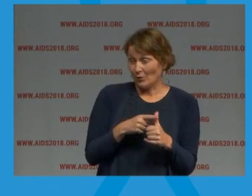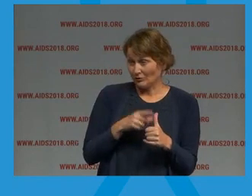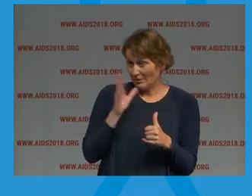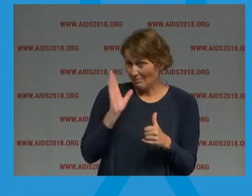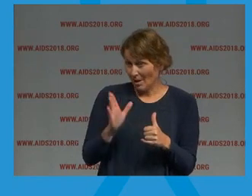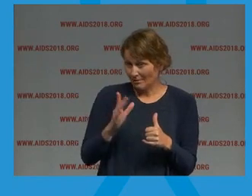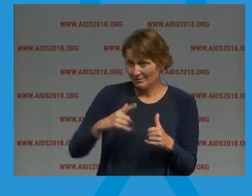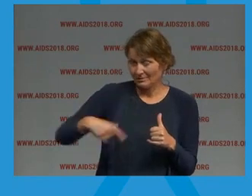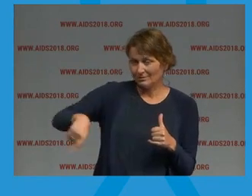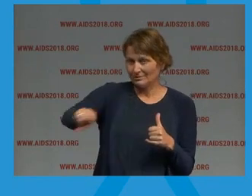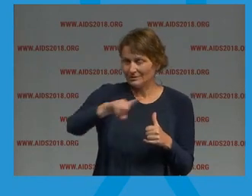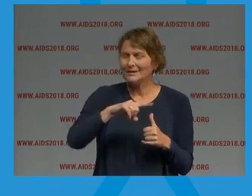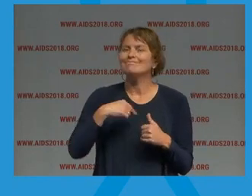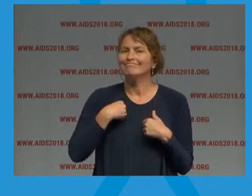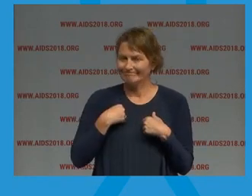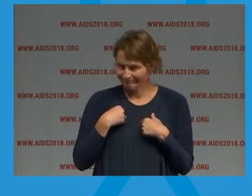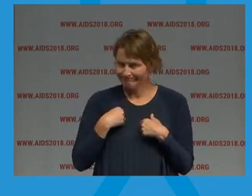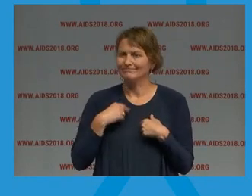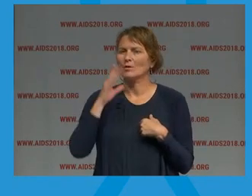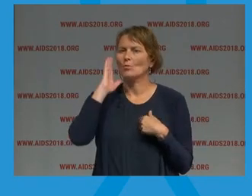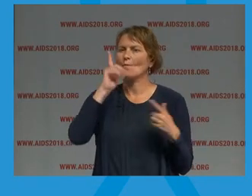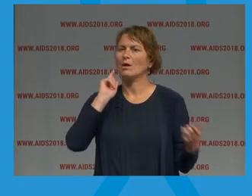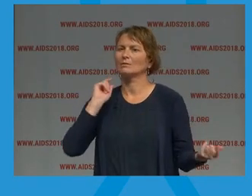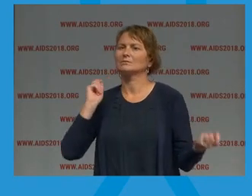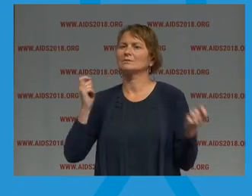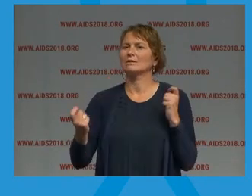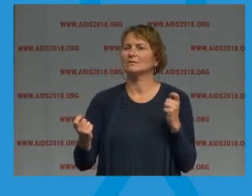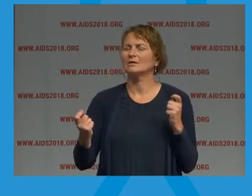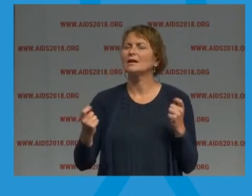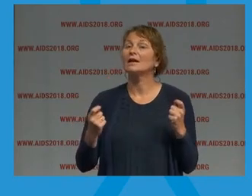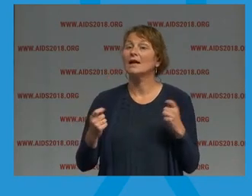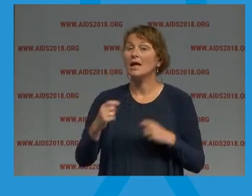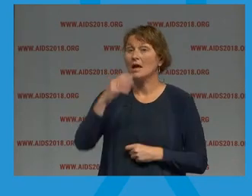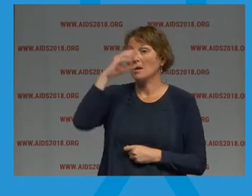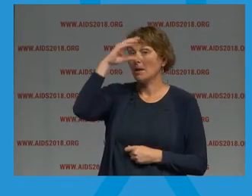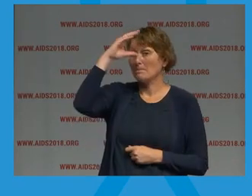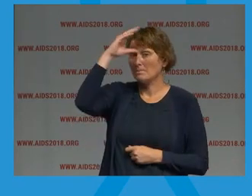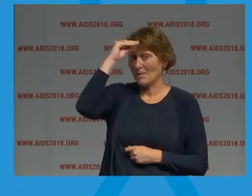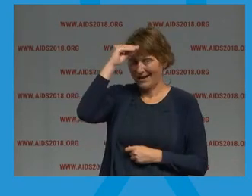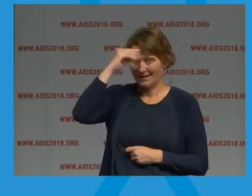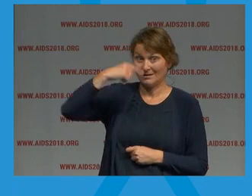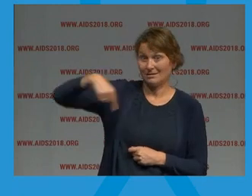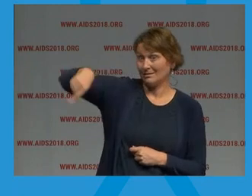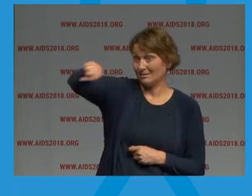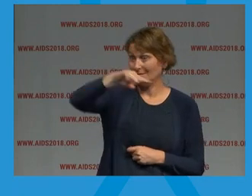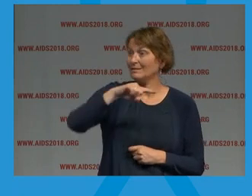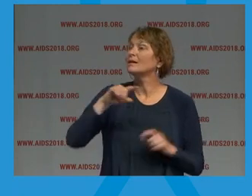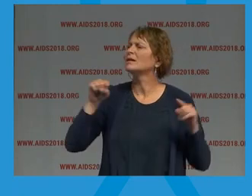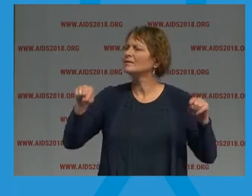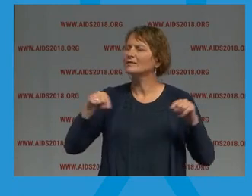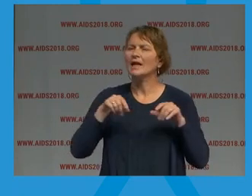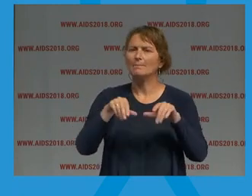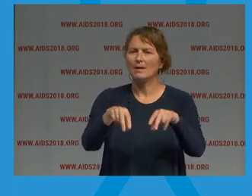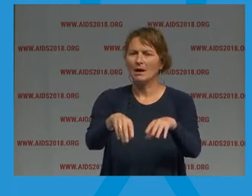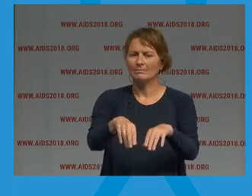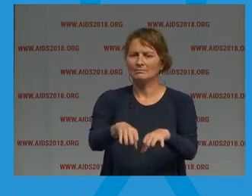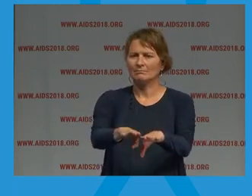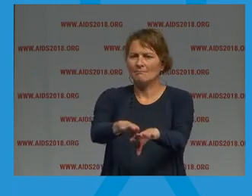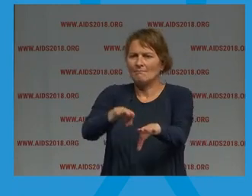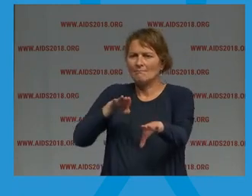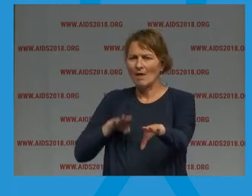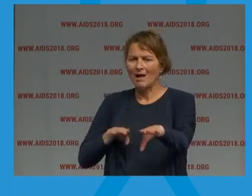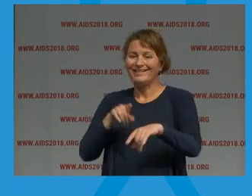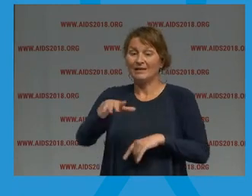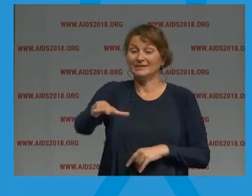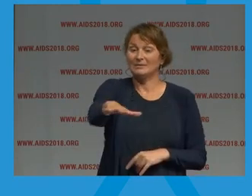do in order to make change, and as men, one of the first things that we need to do is to step back and not claim space that